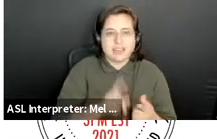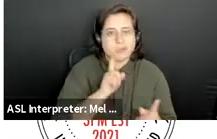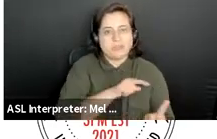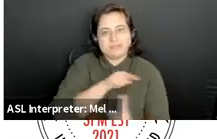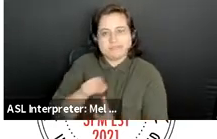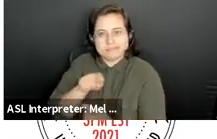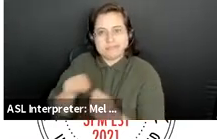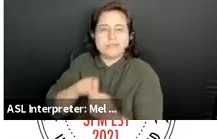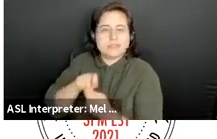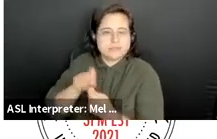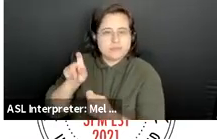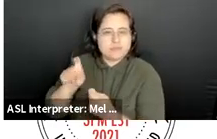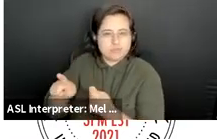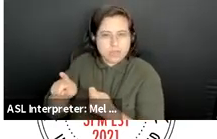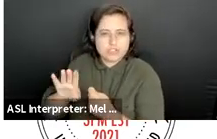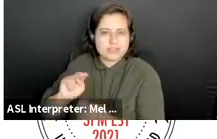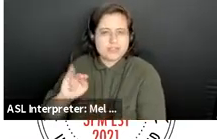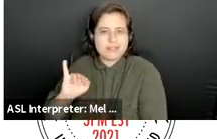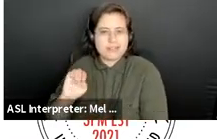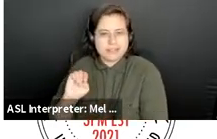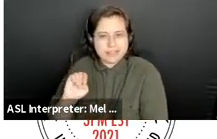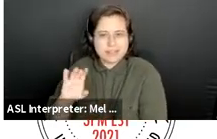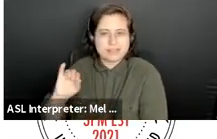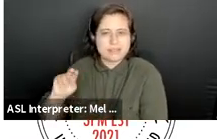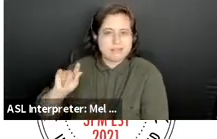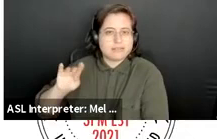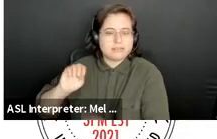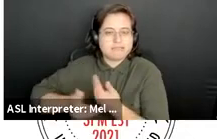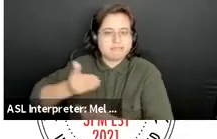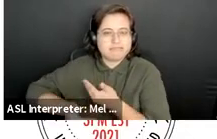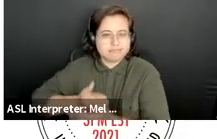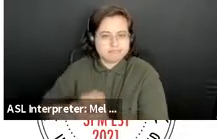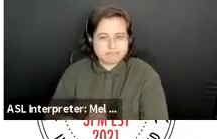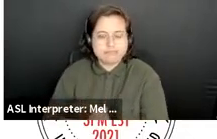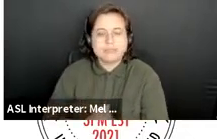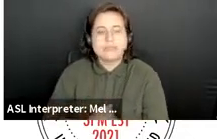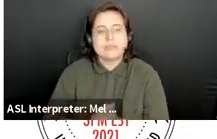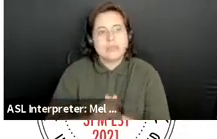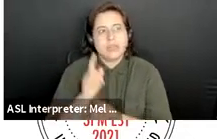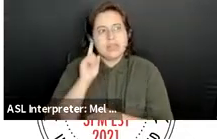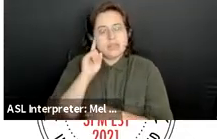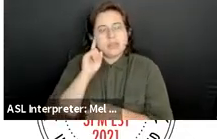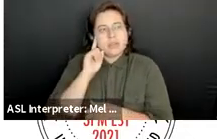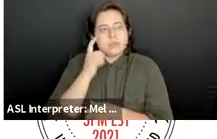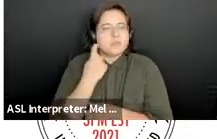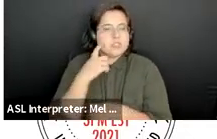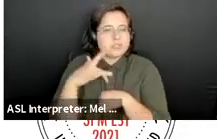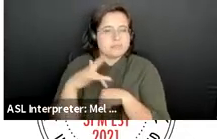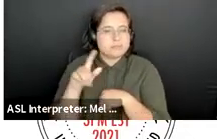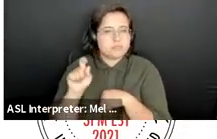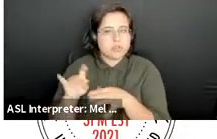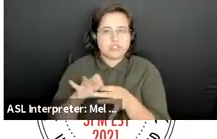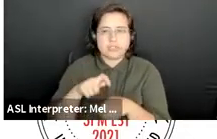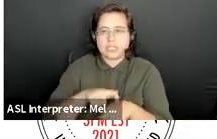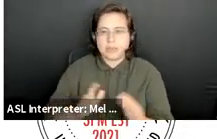specific to the NIE and consular processing procedures. I think we've just touched on the question about the time